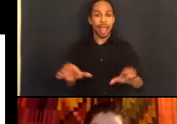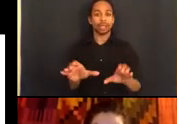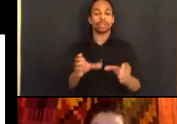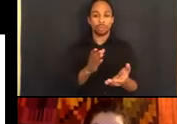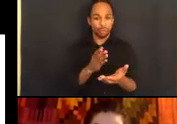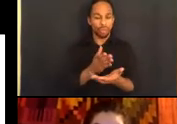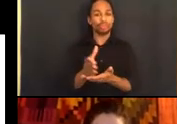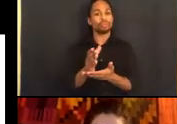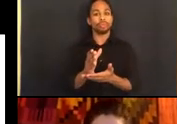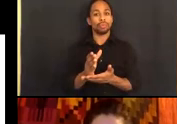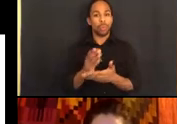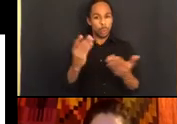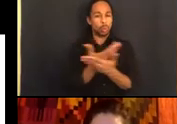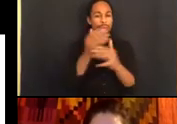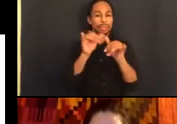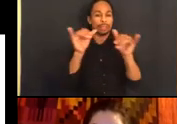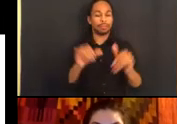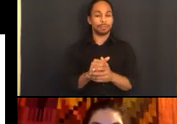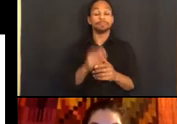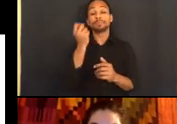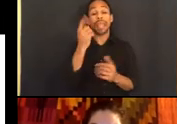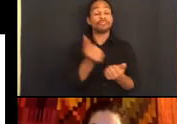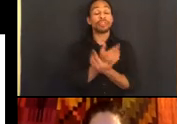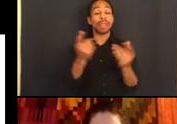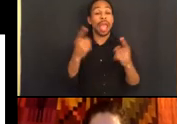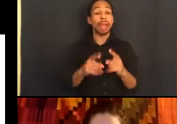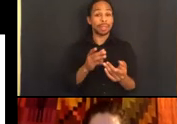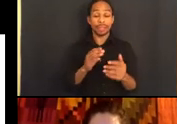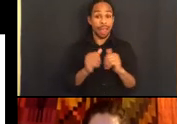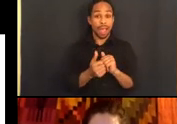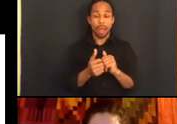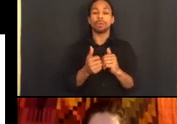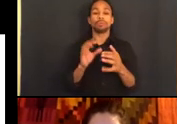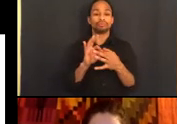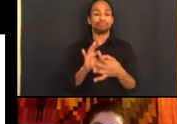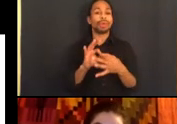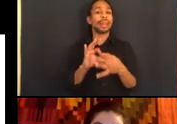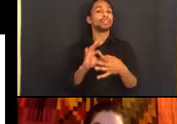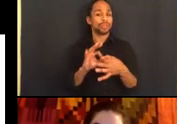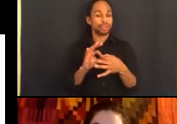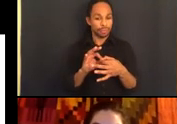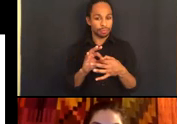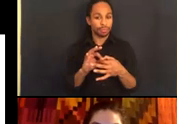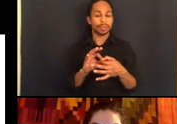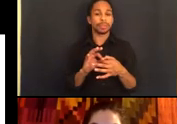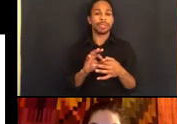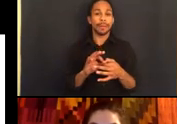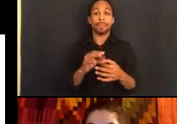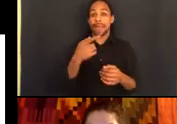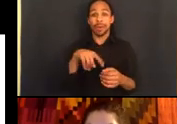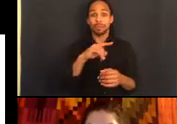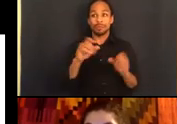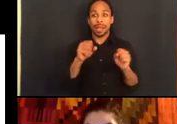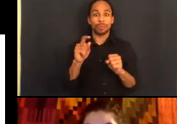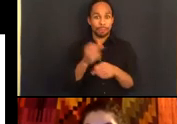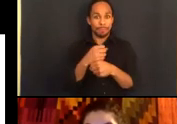Everything happens through relationship. We were only able to spring into action so quickly, a matter of days, because we've spent